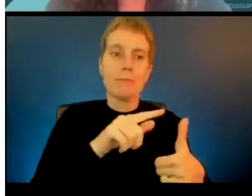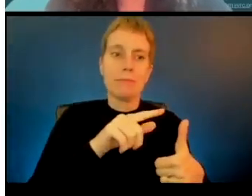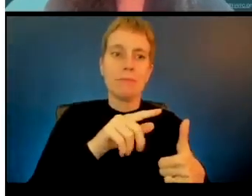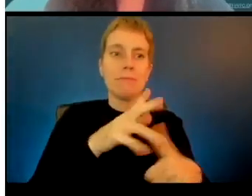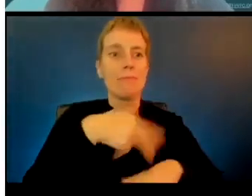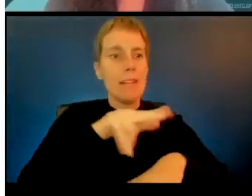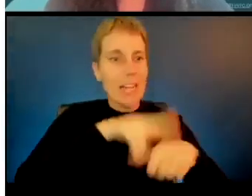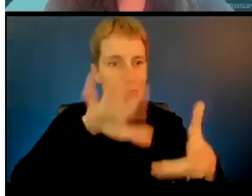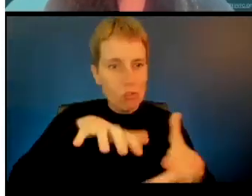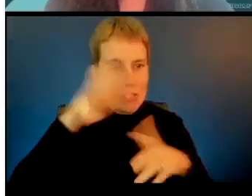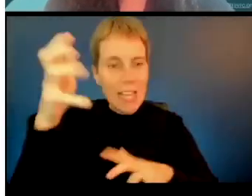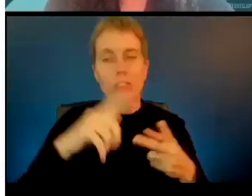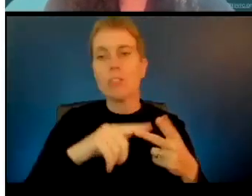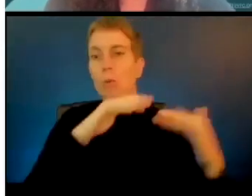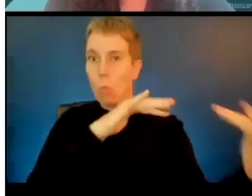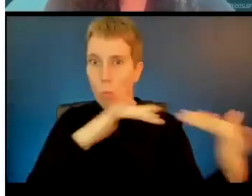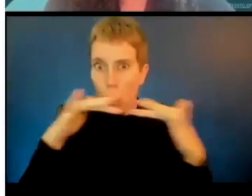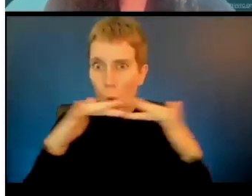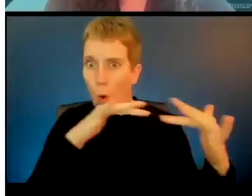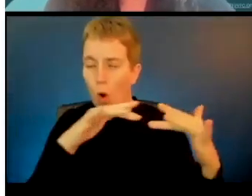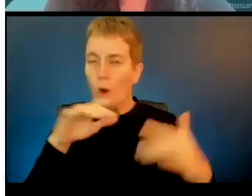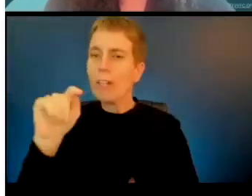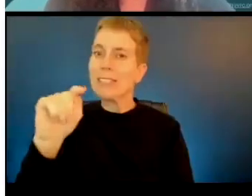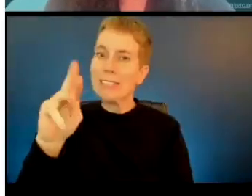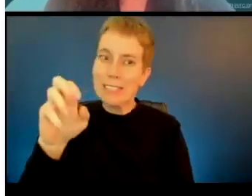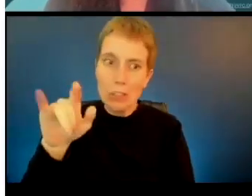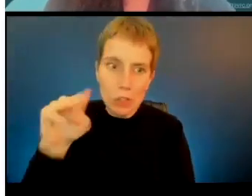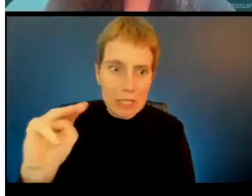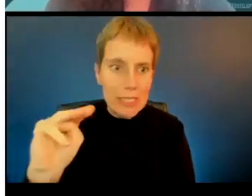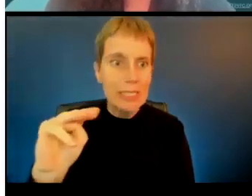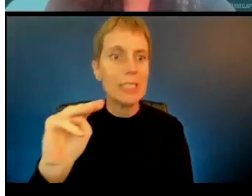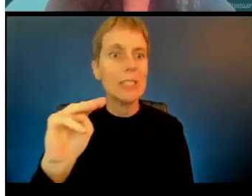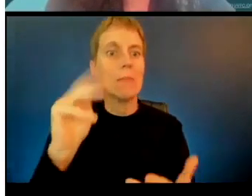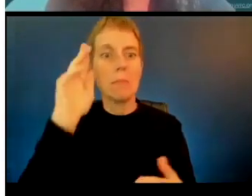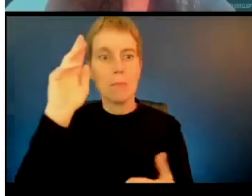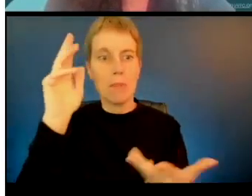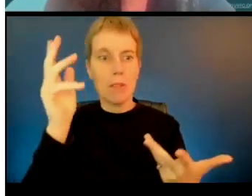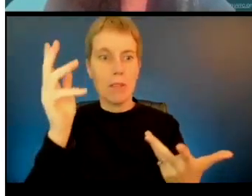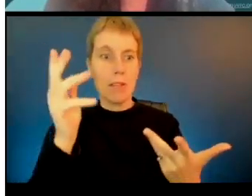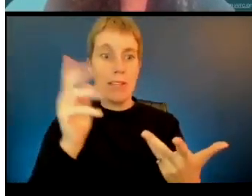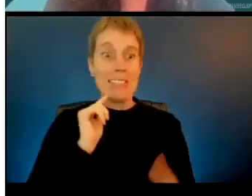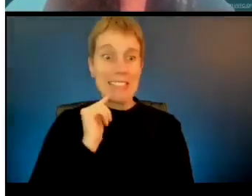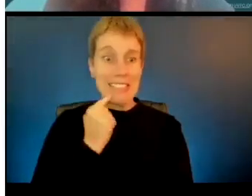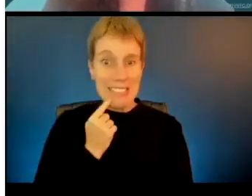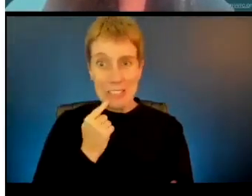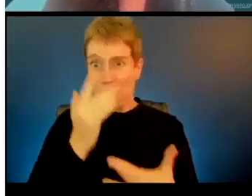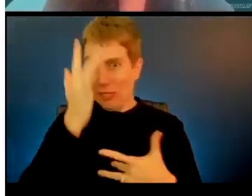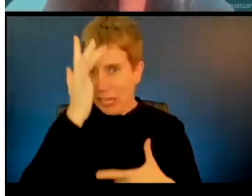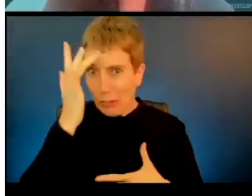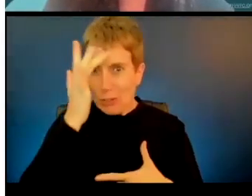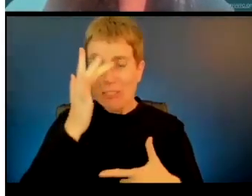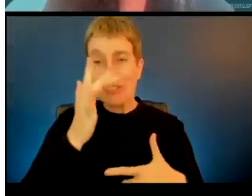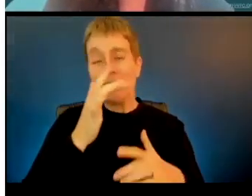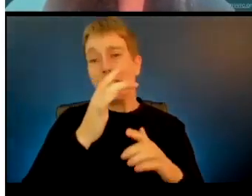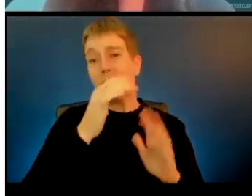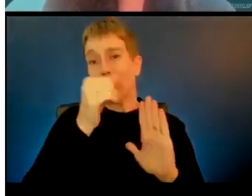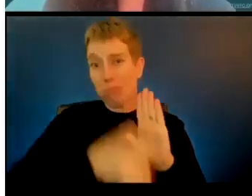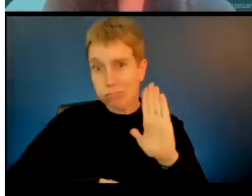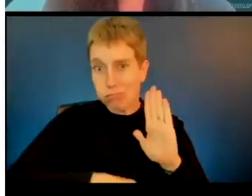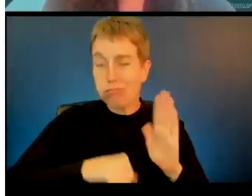procedures, car accidents, crashes, witnessing violence, either in the home or in the